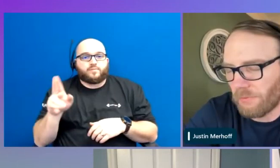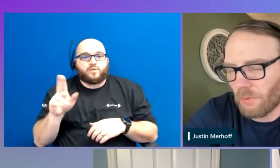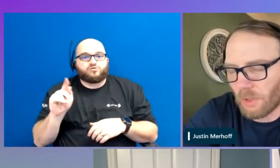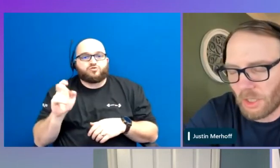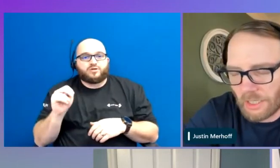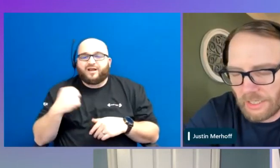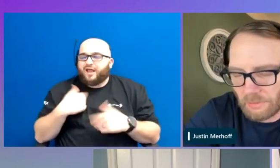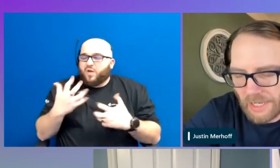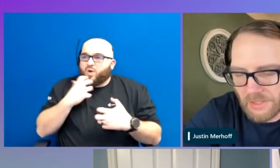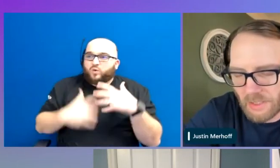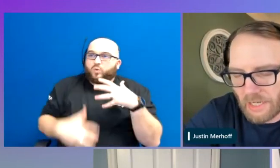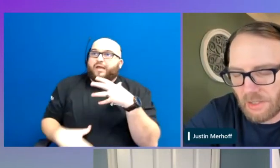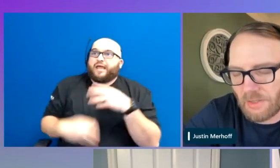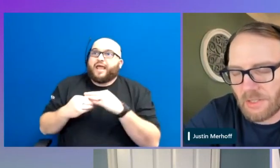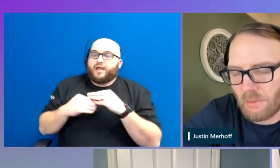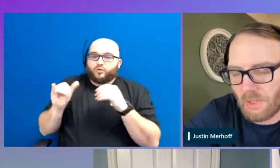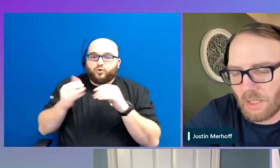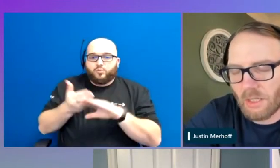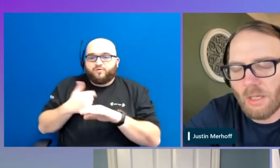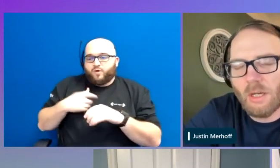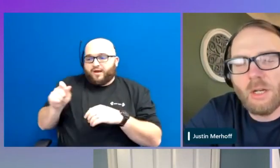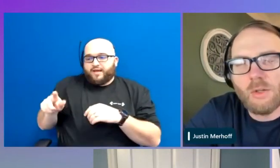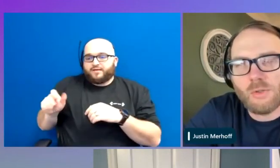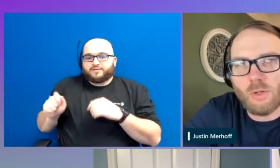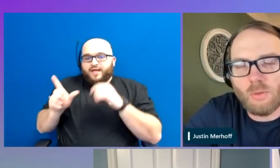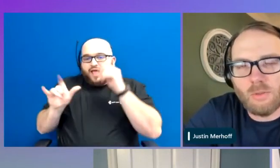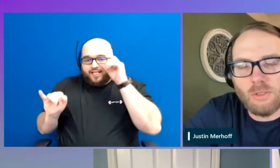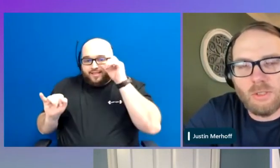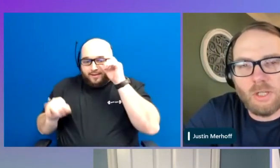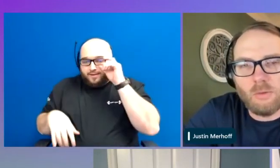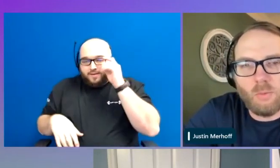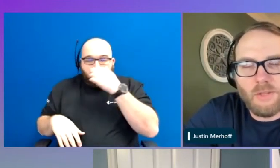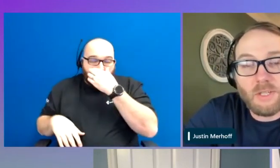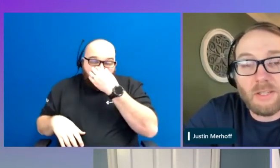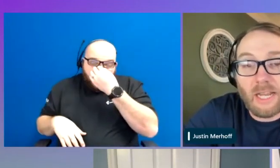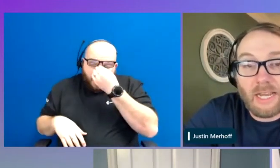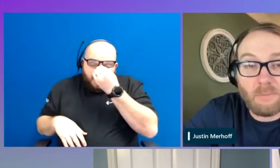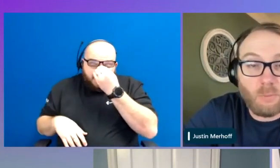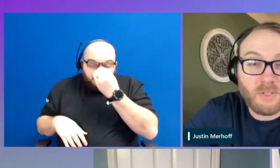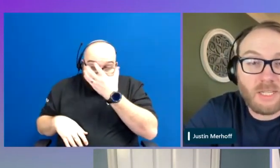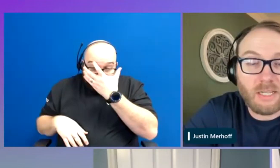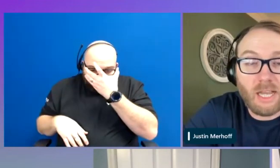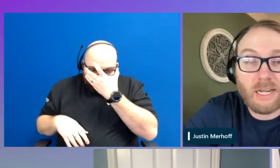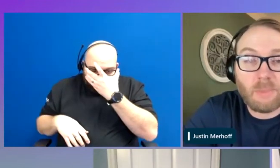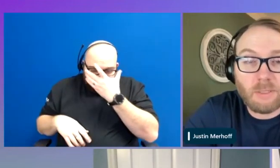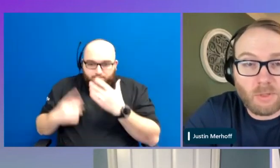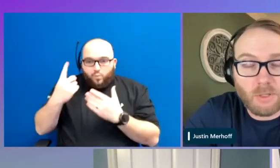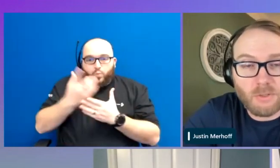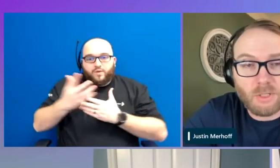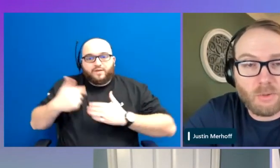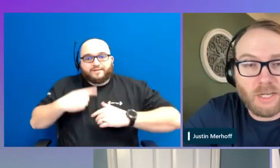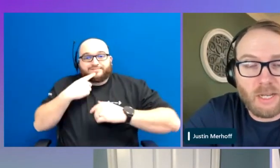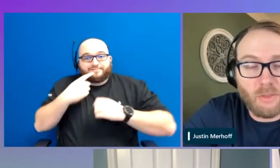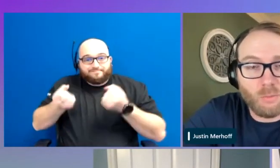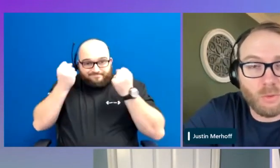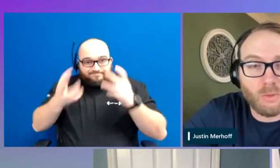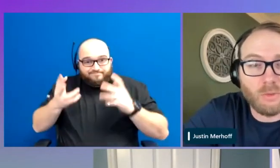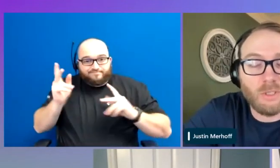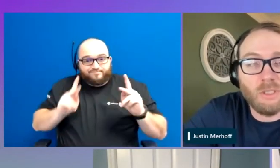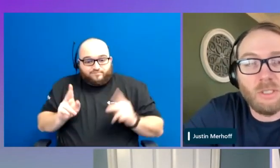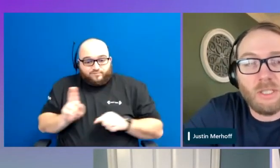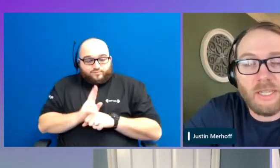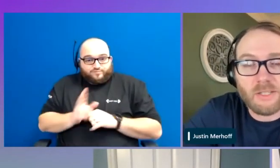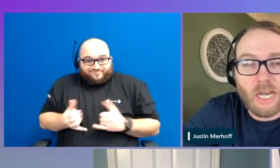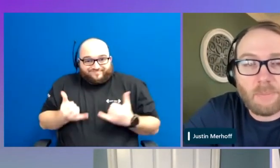thing before I ask Ali the same thing. So one thing that I would say a lot of people are using right now in the